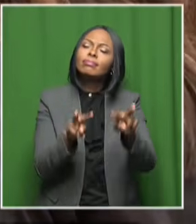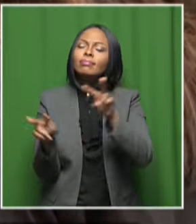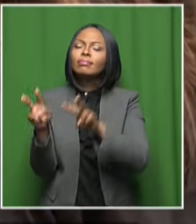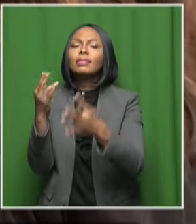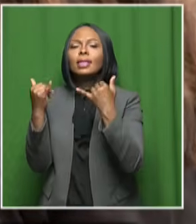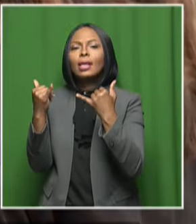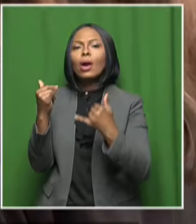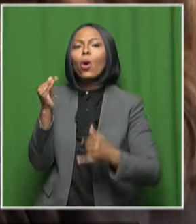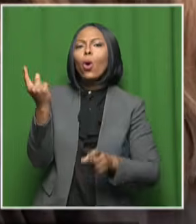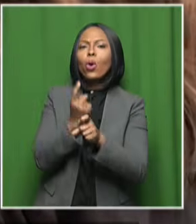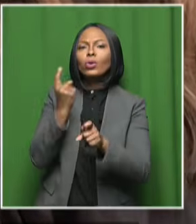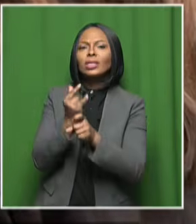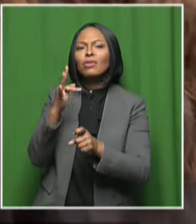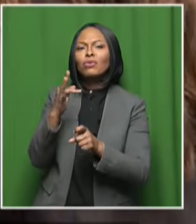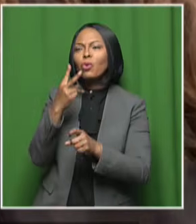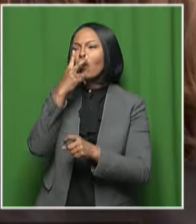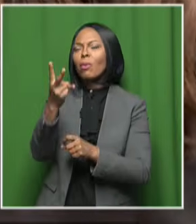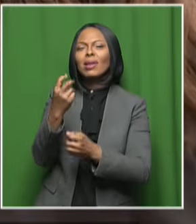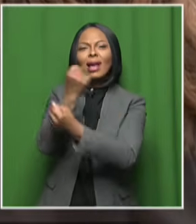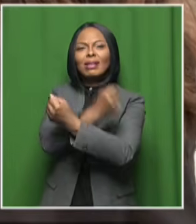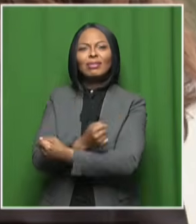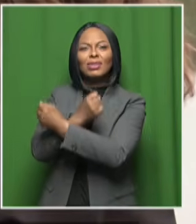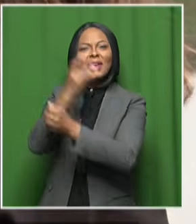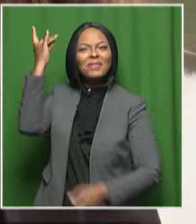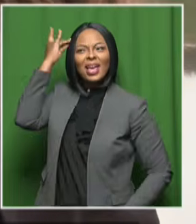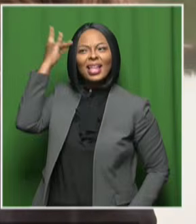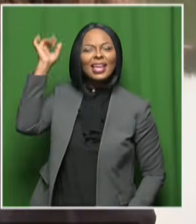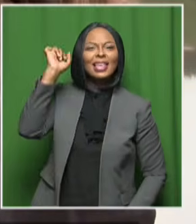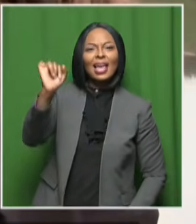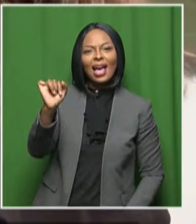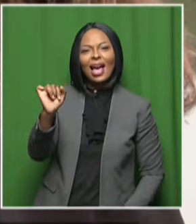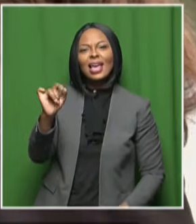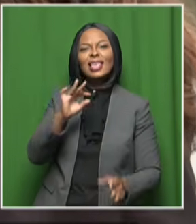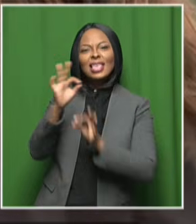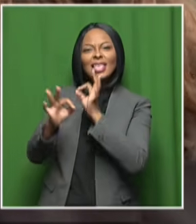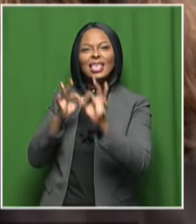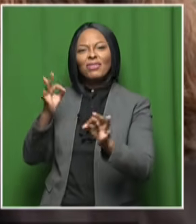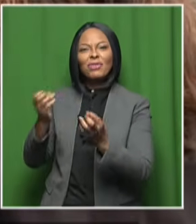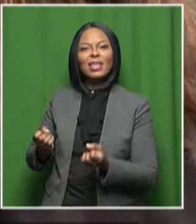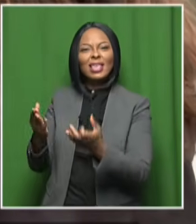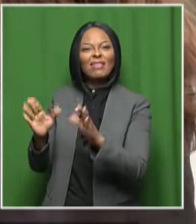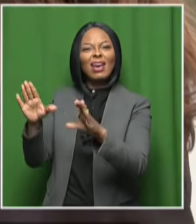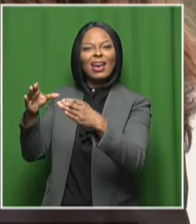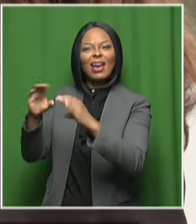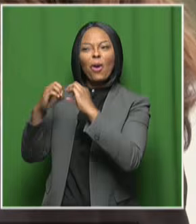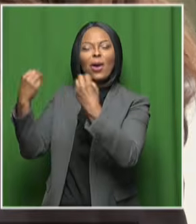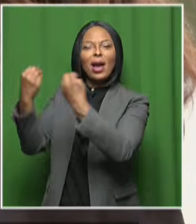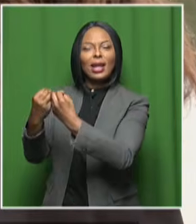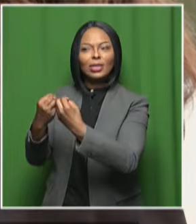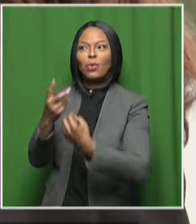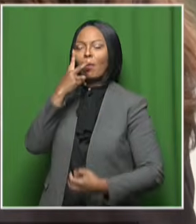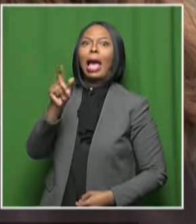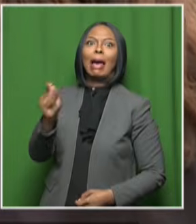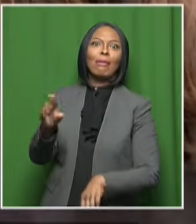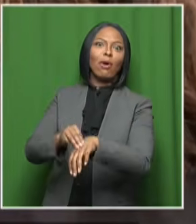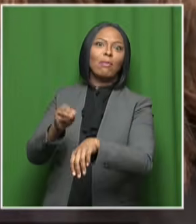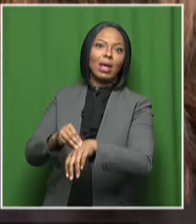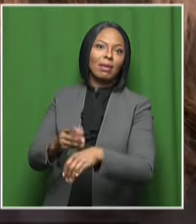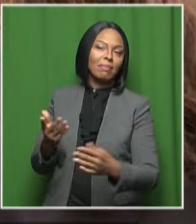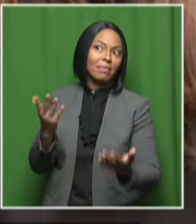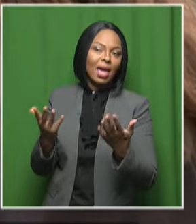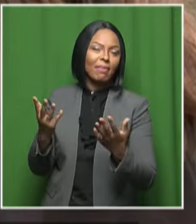of the givers trucks everywhere, you know there's an issue. But I feel like communication, and that's what a lot of people have been saying, is that maybe this